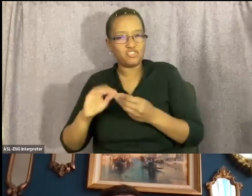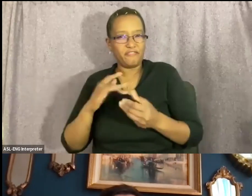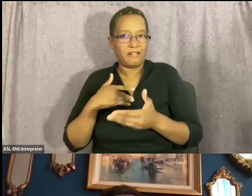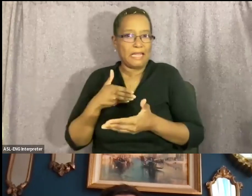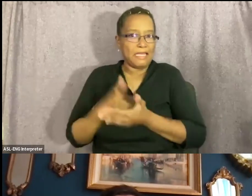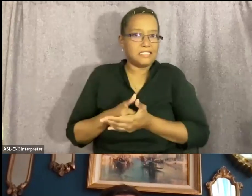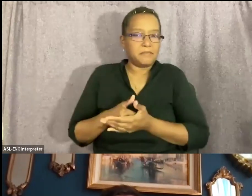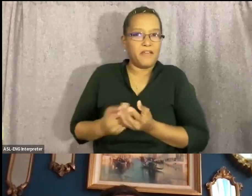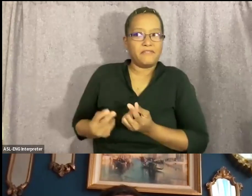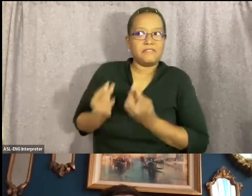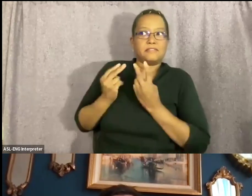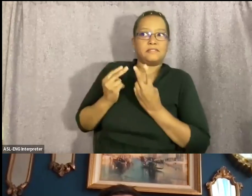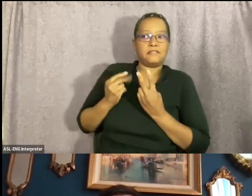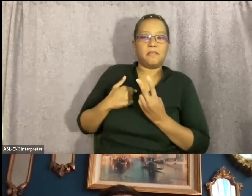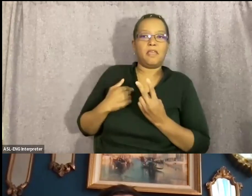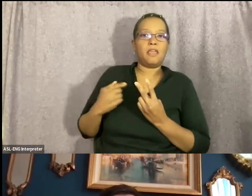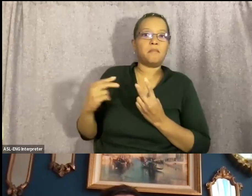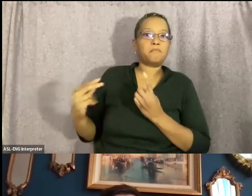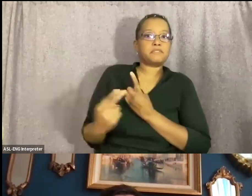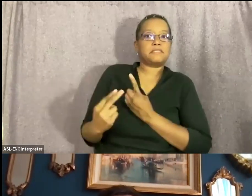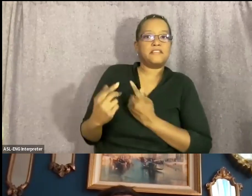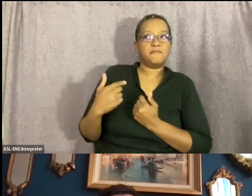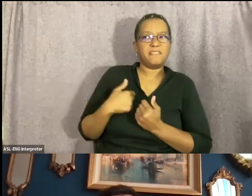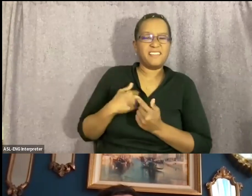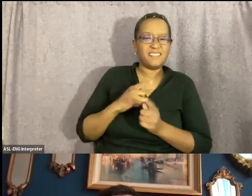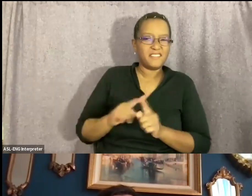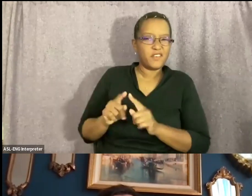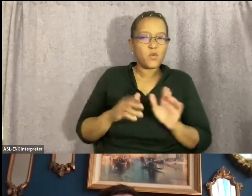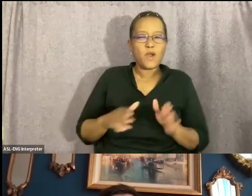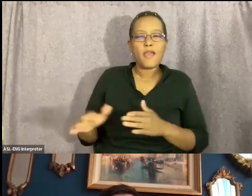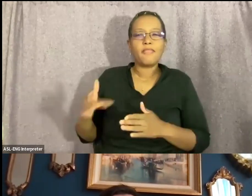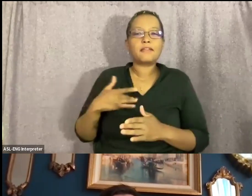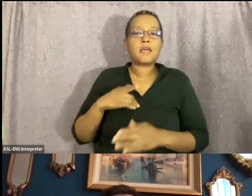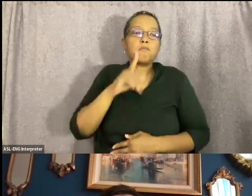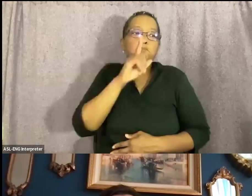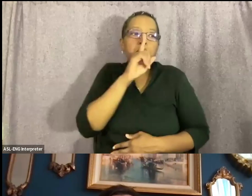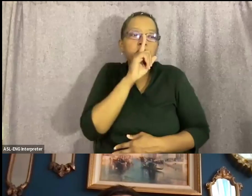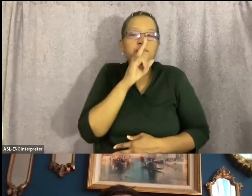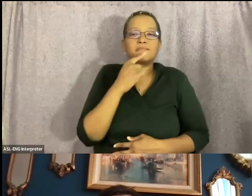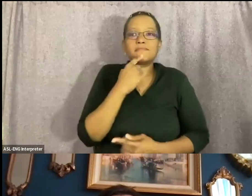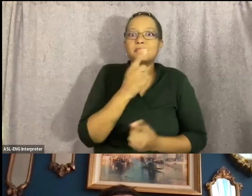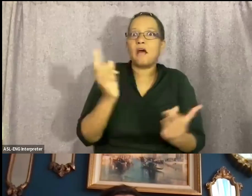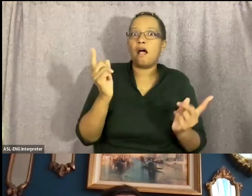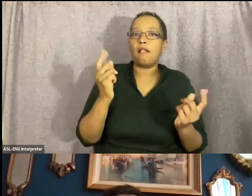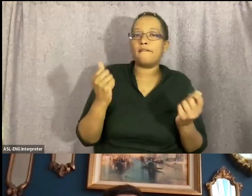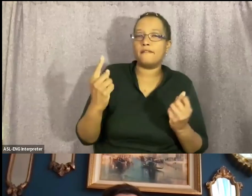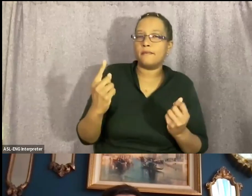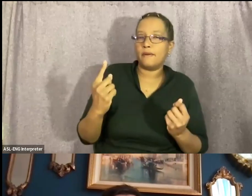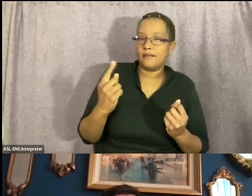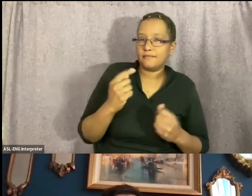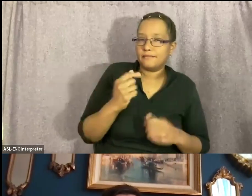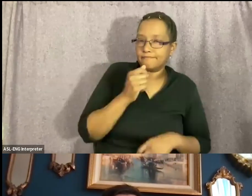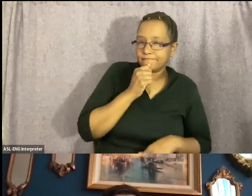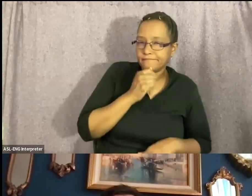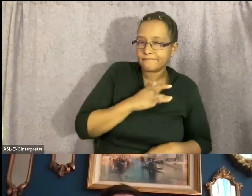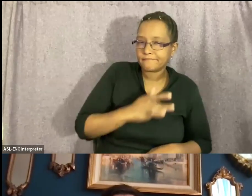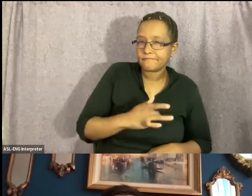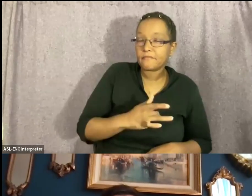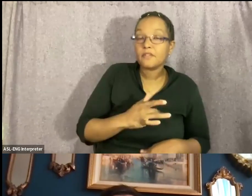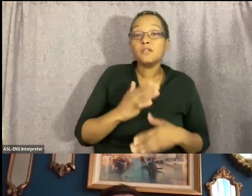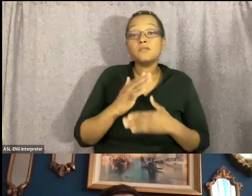which I feel like isn't focused, or like at least in institutional settings isn't as focused as much. And I'm done speaking.